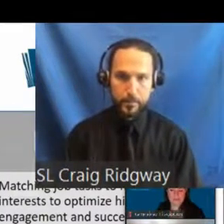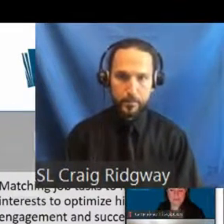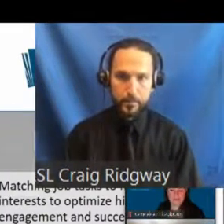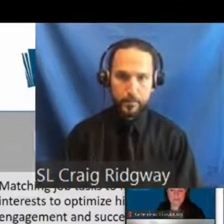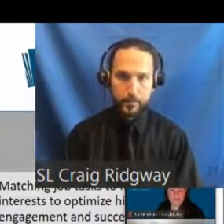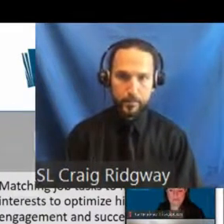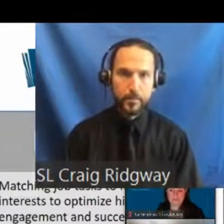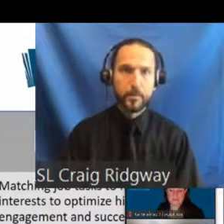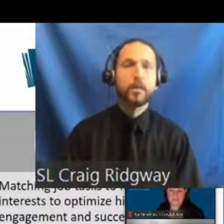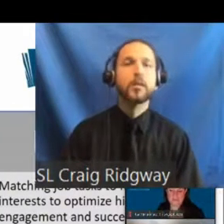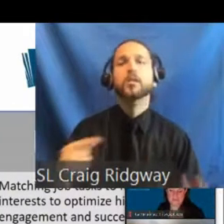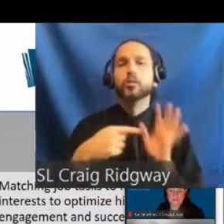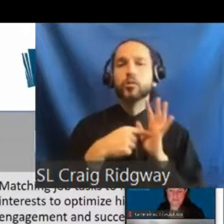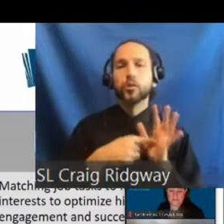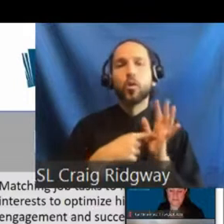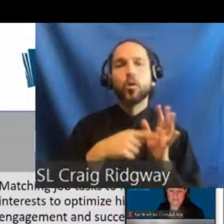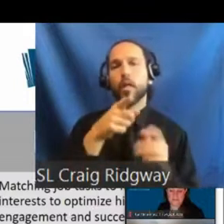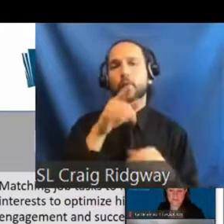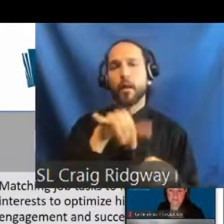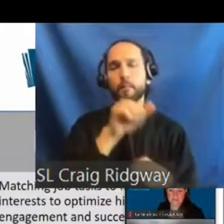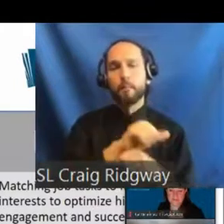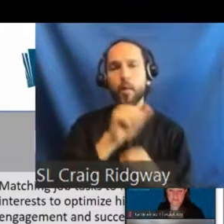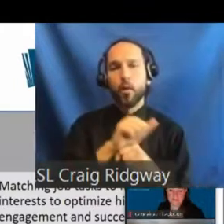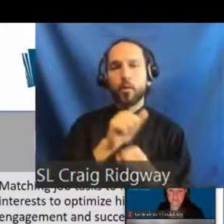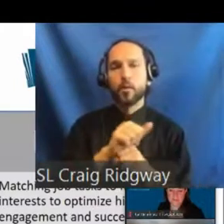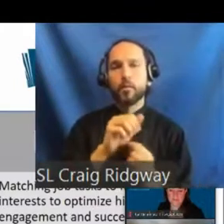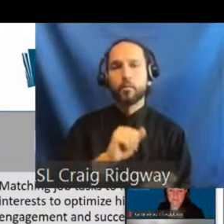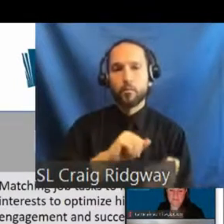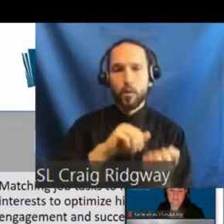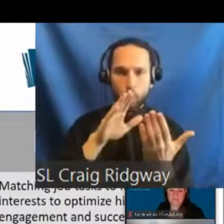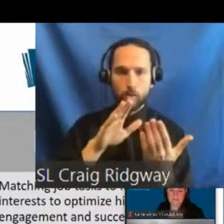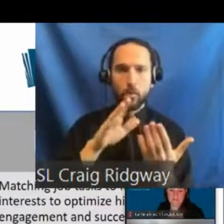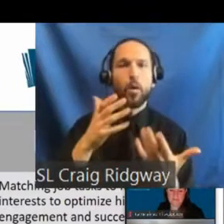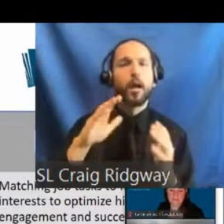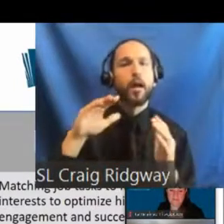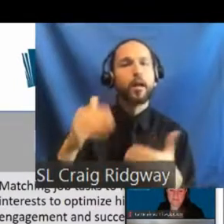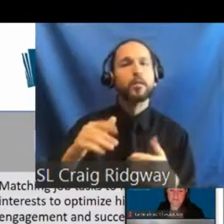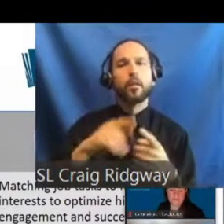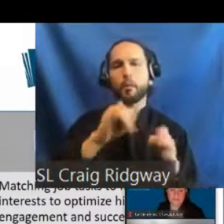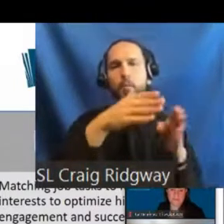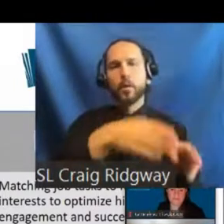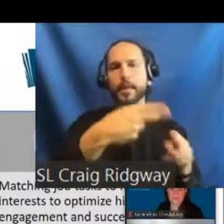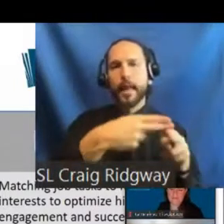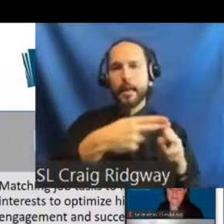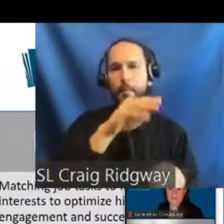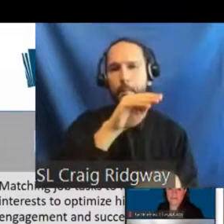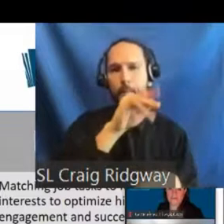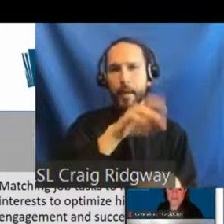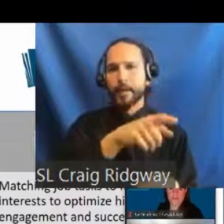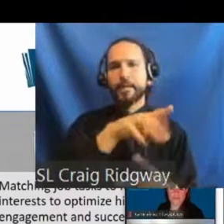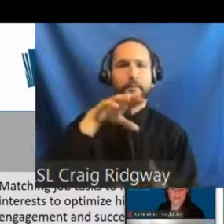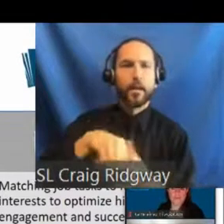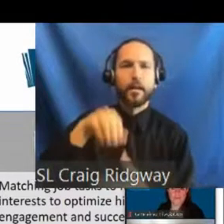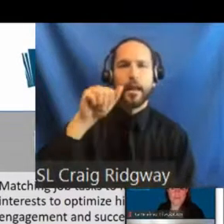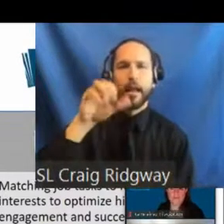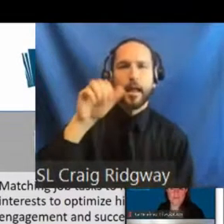To illustrate our employment approach in action, I would like to introduce you to Mike, an ACAP participant who has